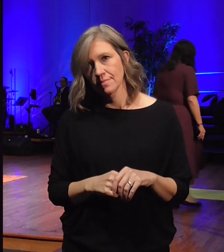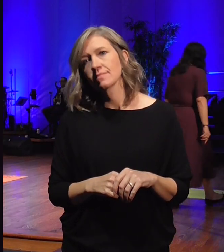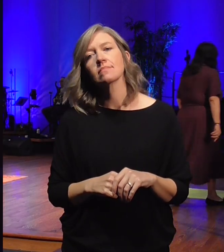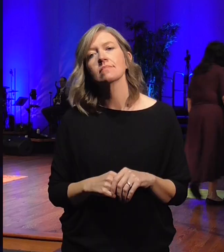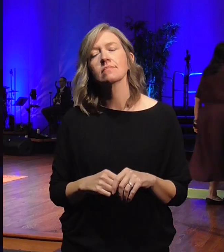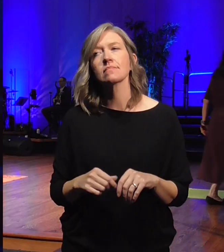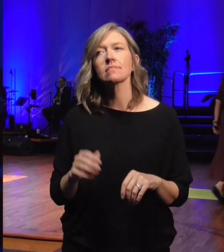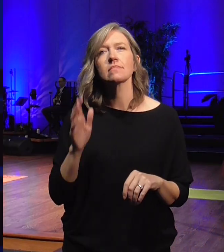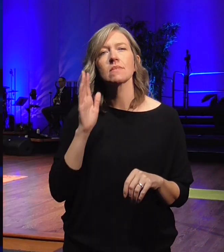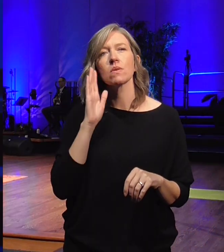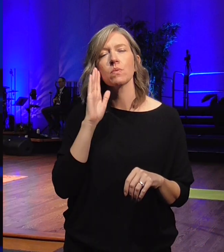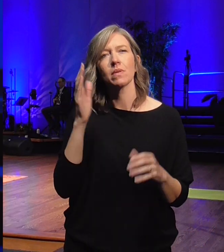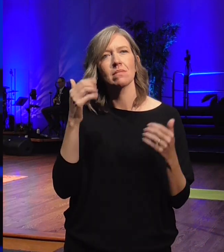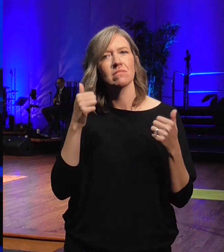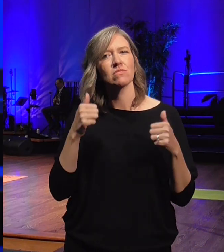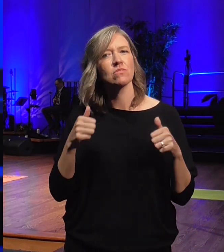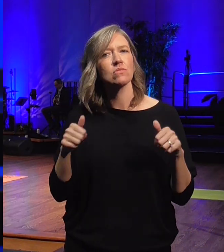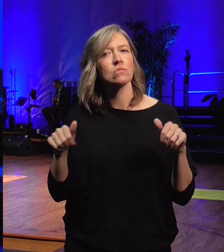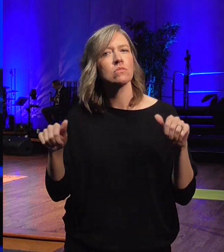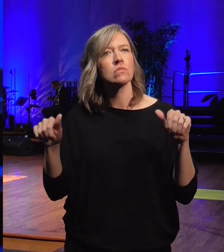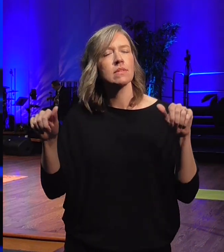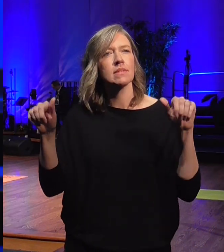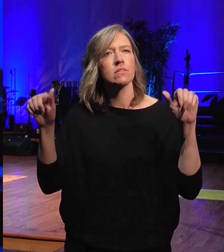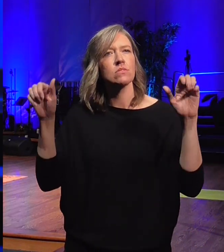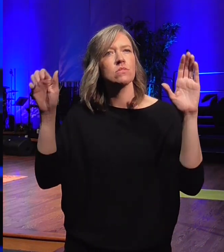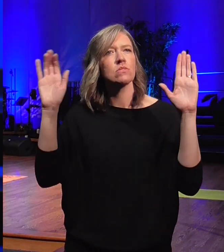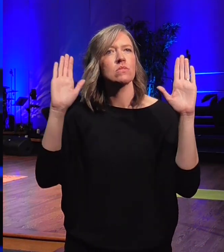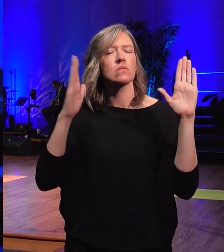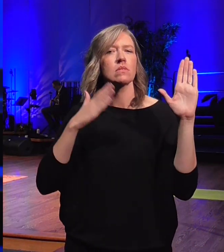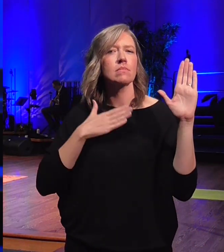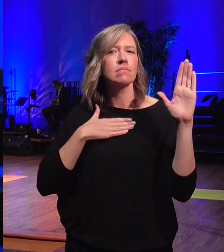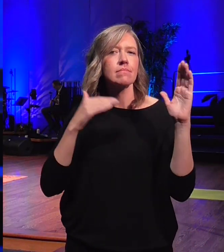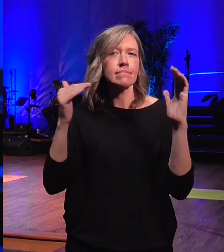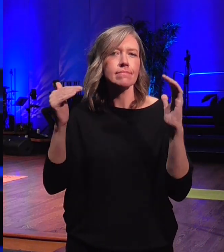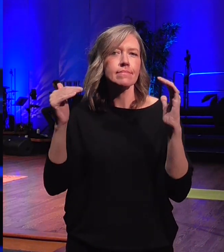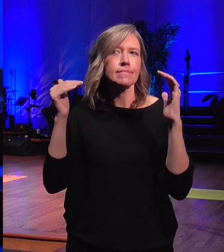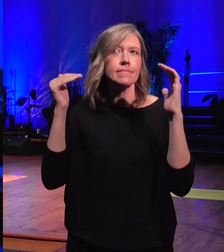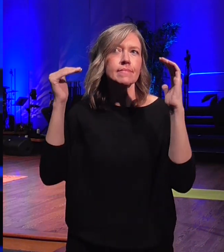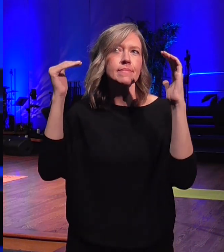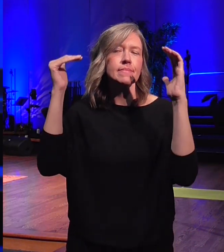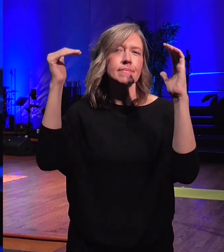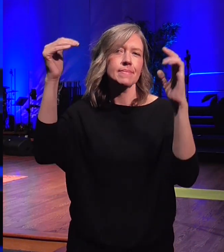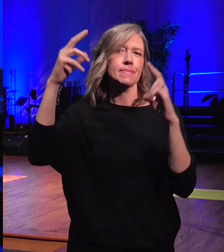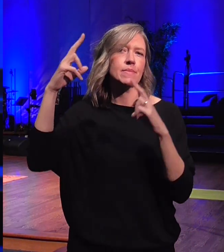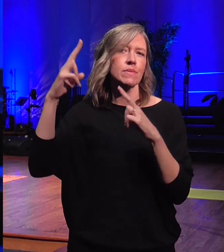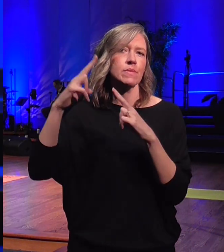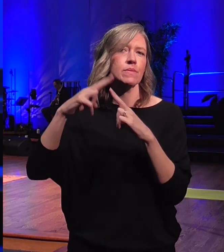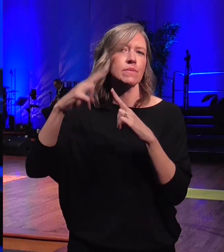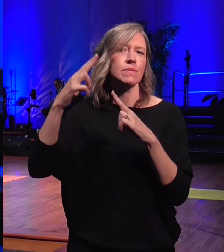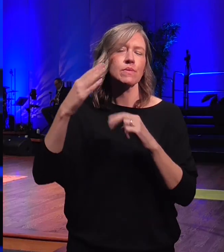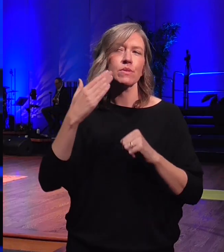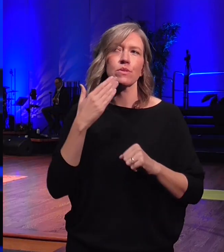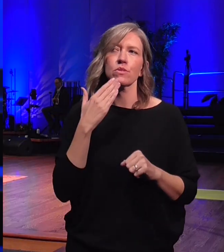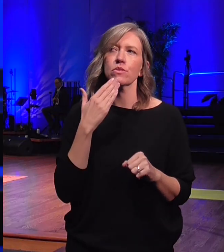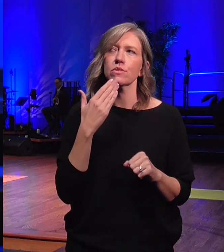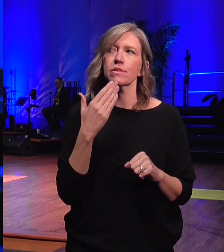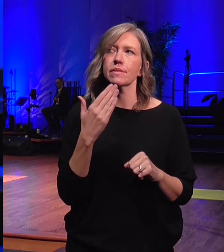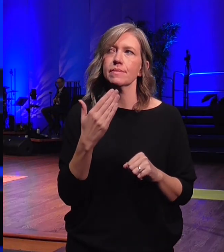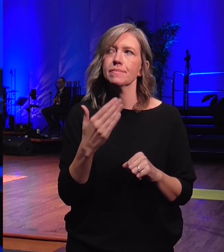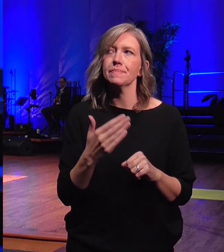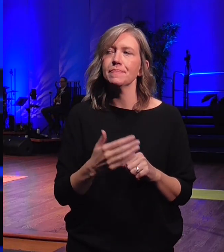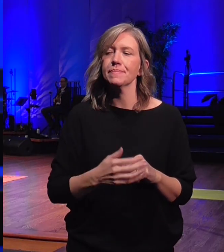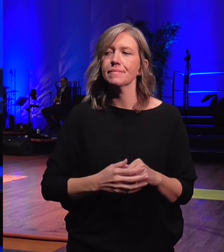I will surrender to my greatest, highest good.